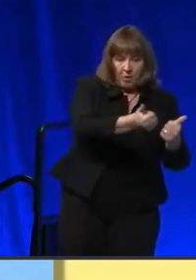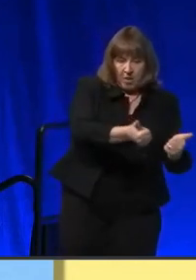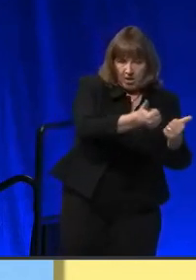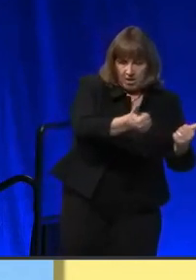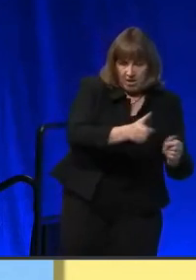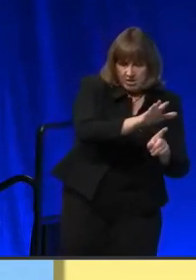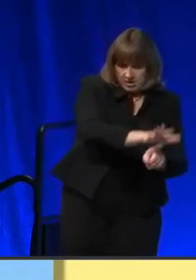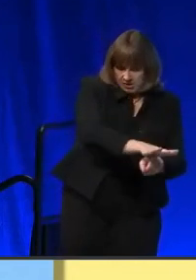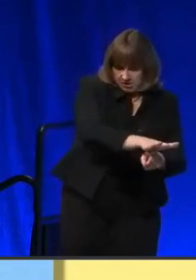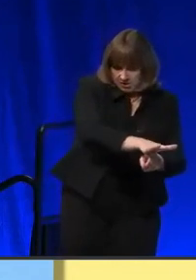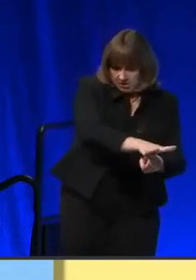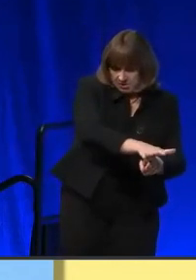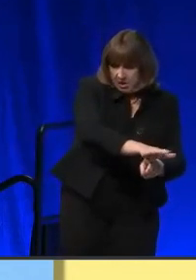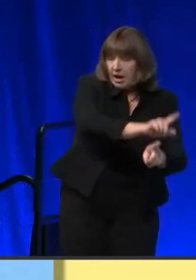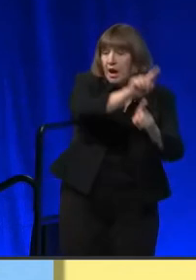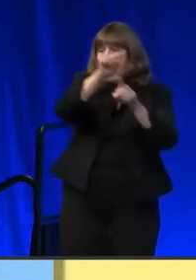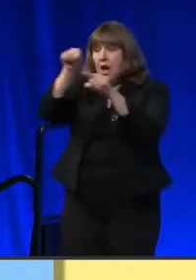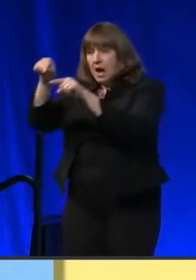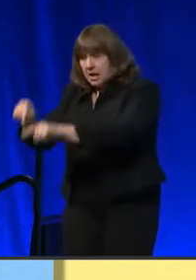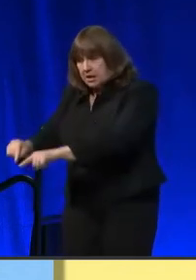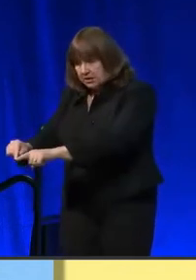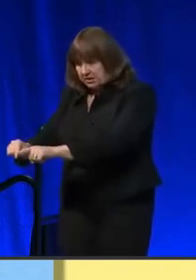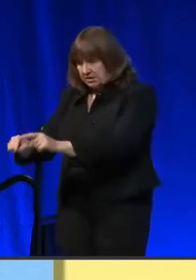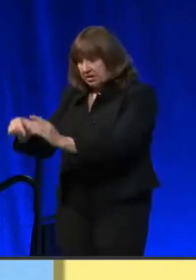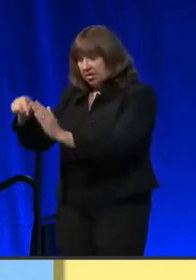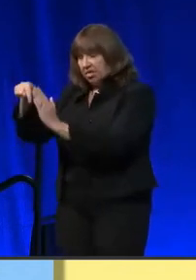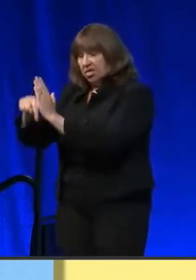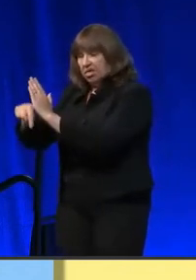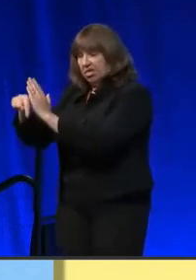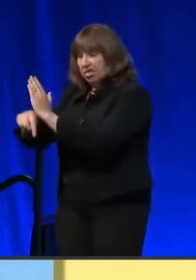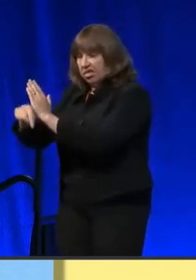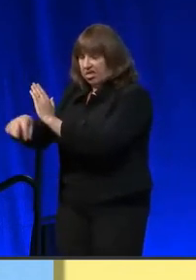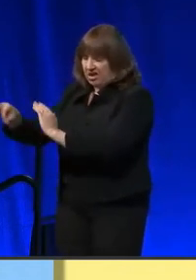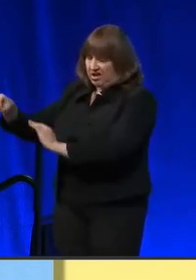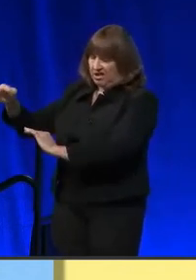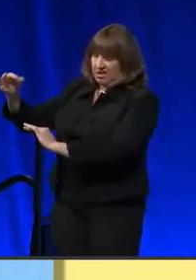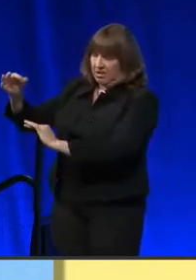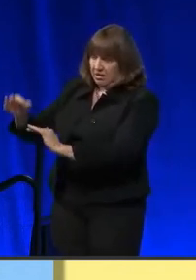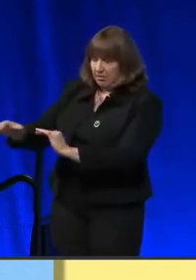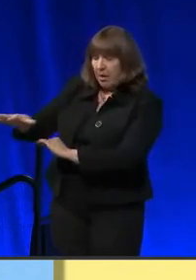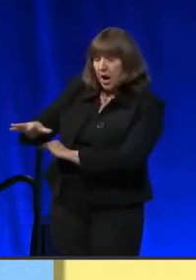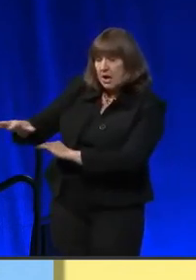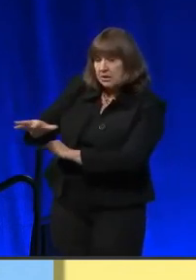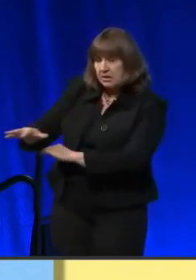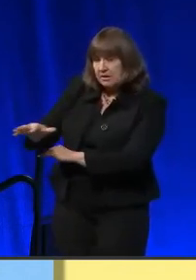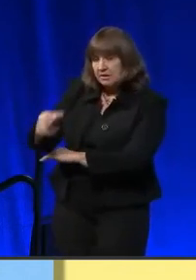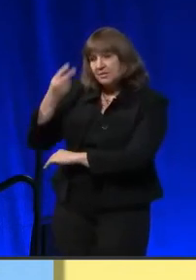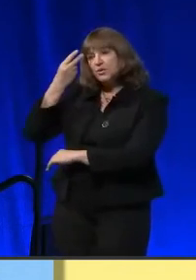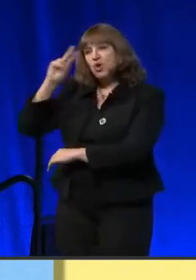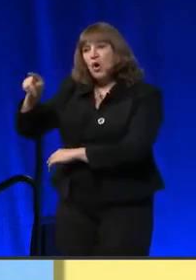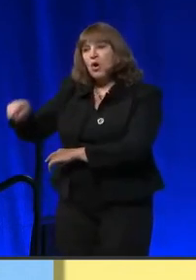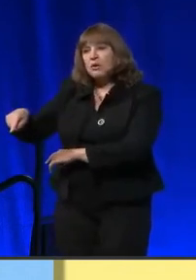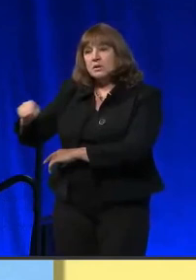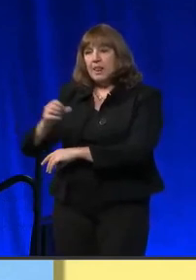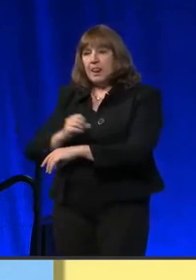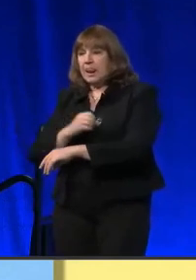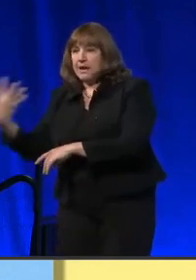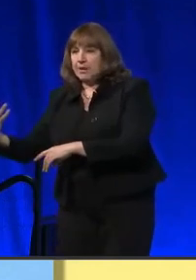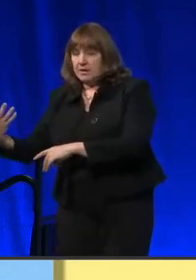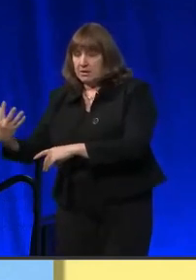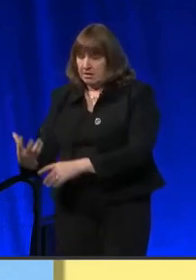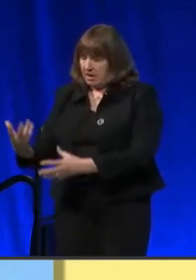Conservative Party on the one hand, and a shallow husk of a party that used to be called Labour that has